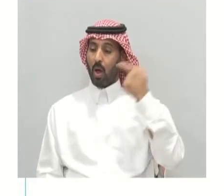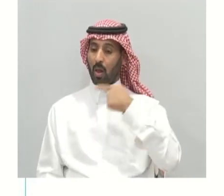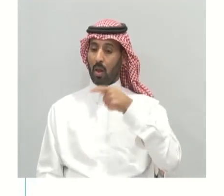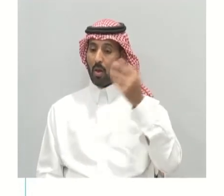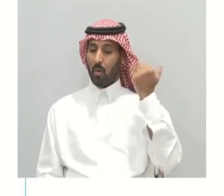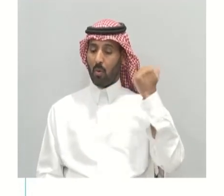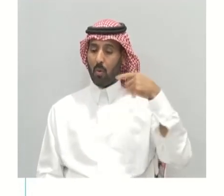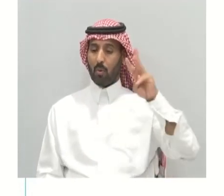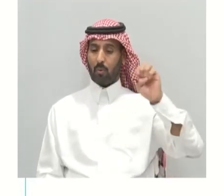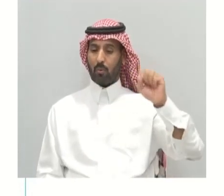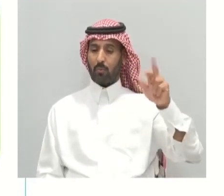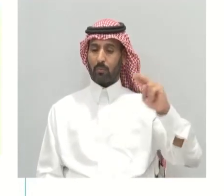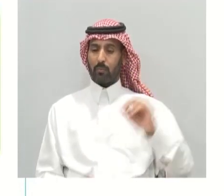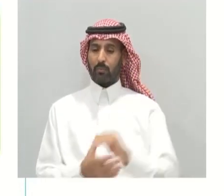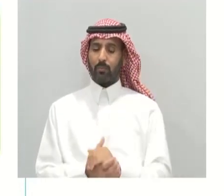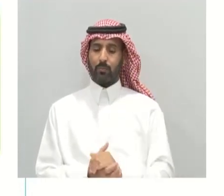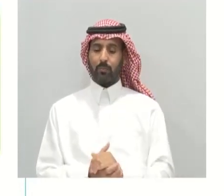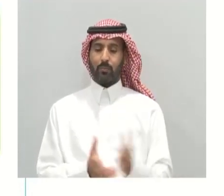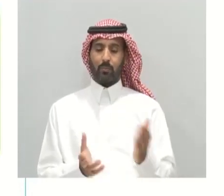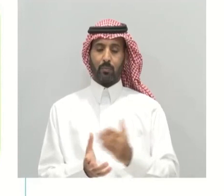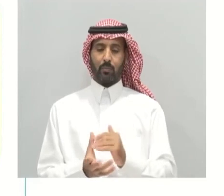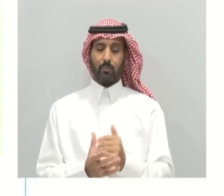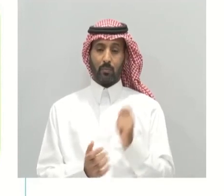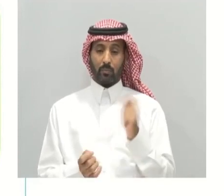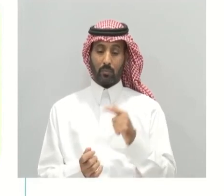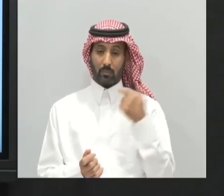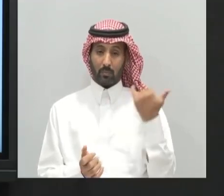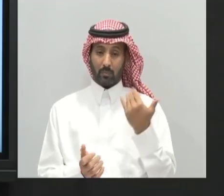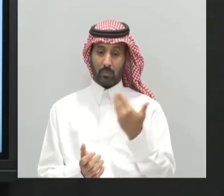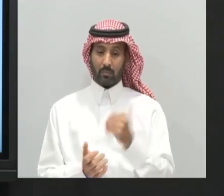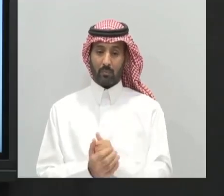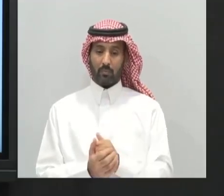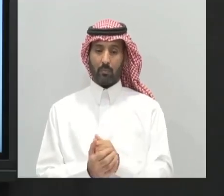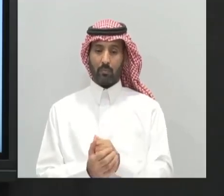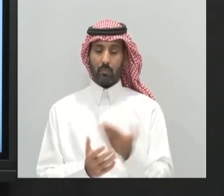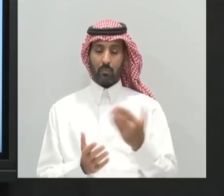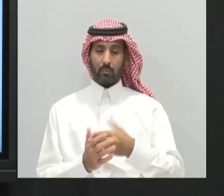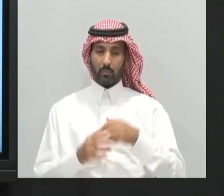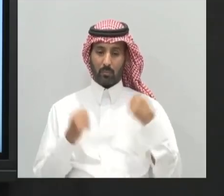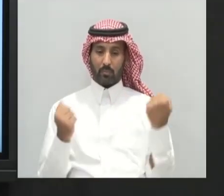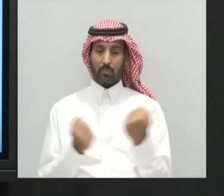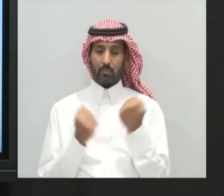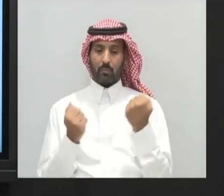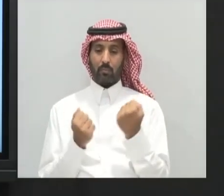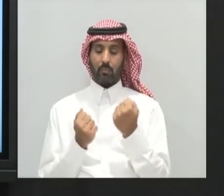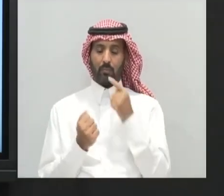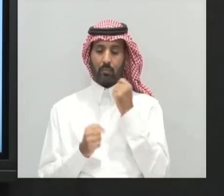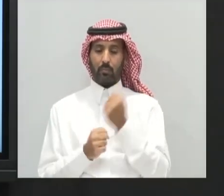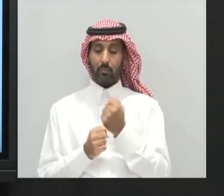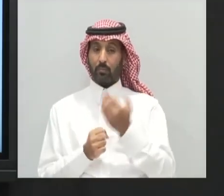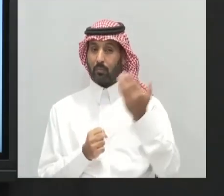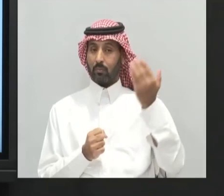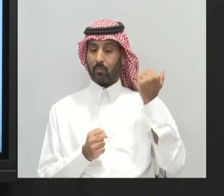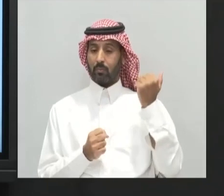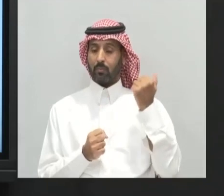Are, where. So, it is important that we practice these verbs in